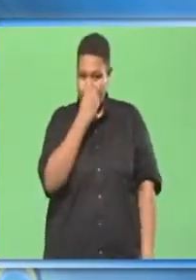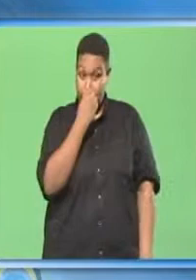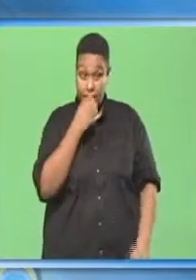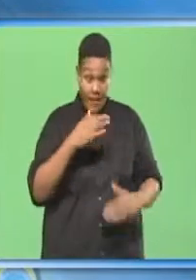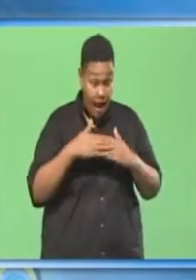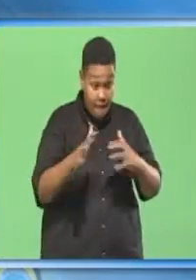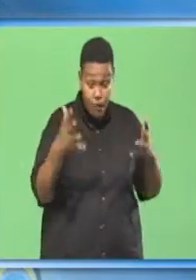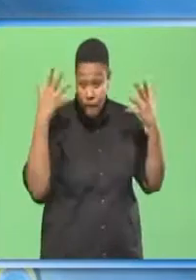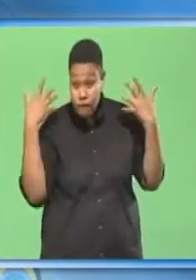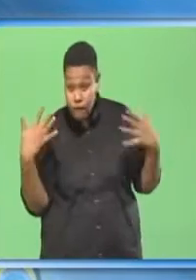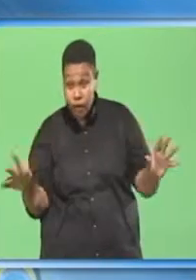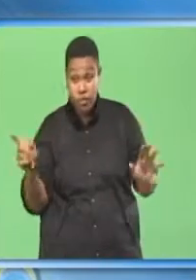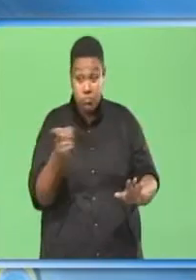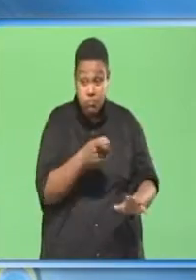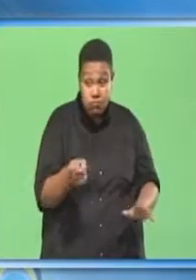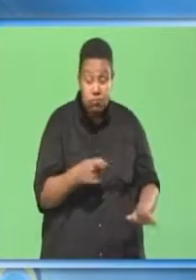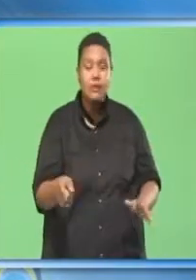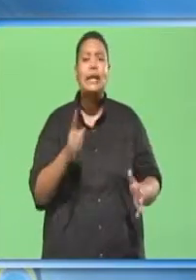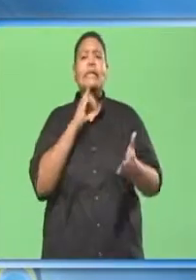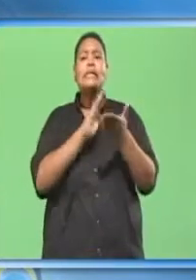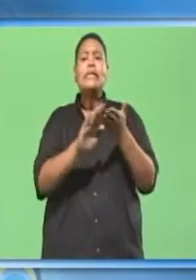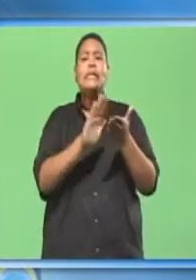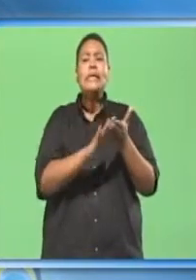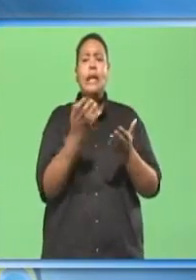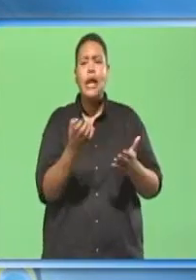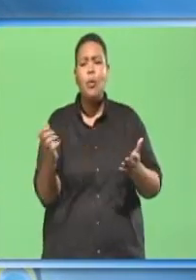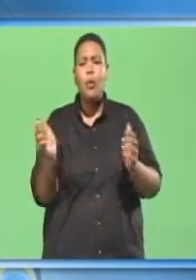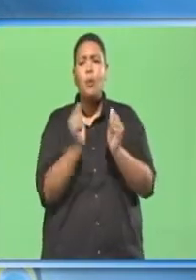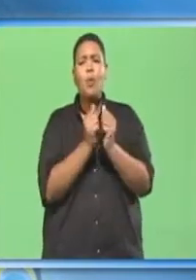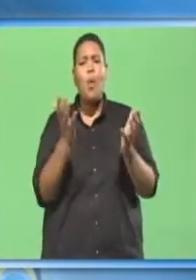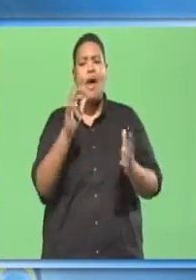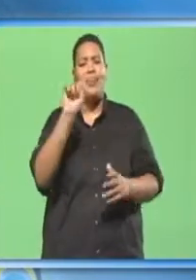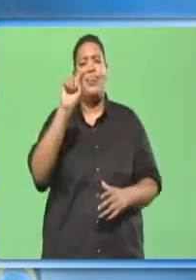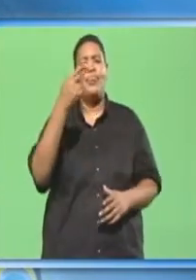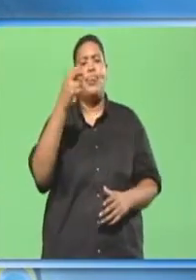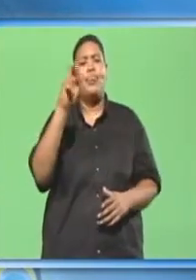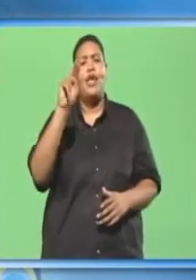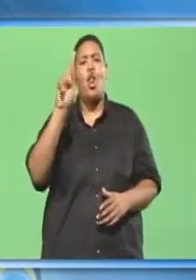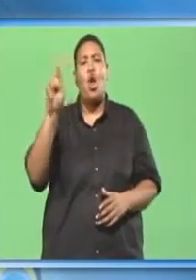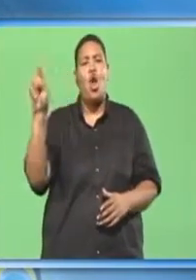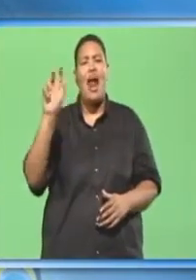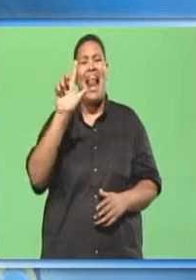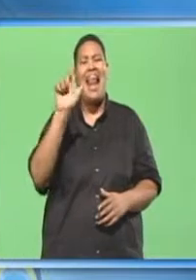After you have finished, clean all equipment with lacquer thinner.